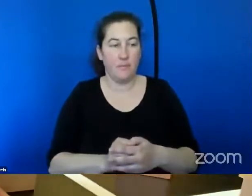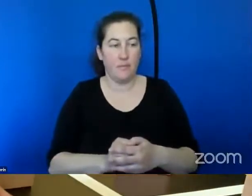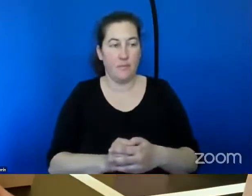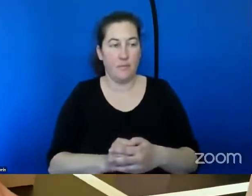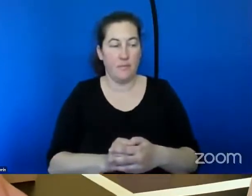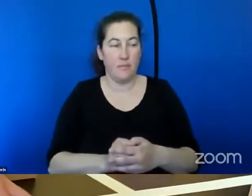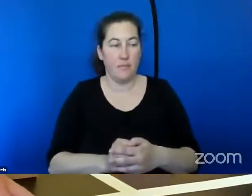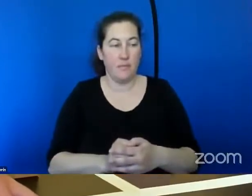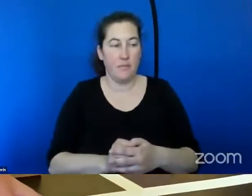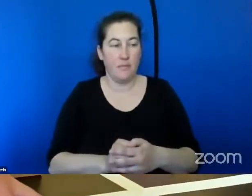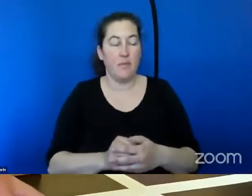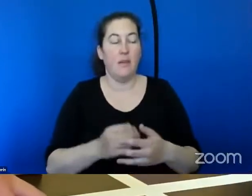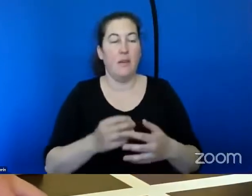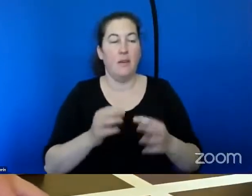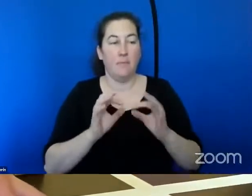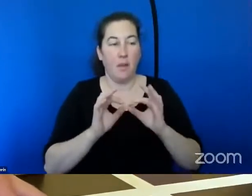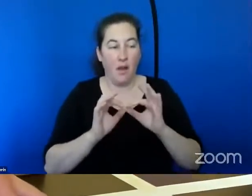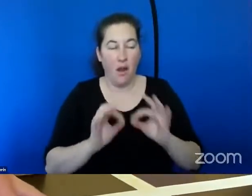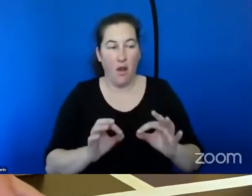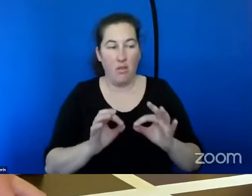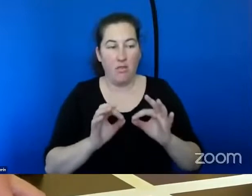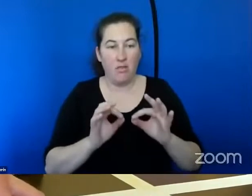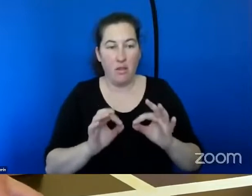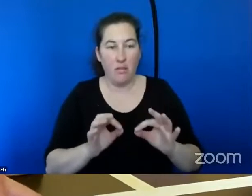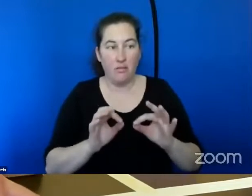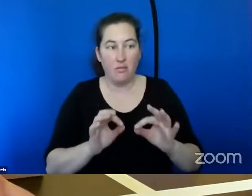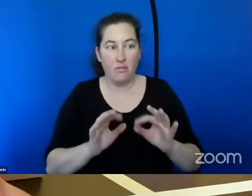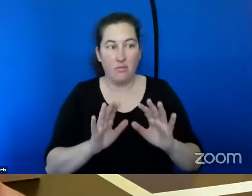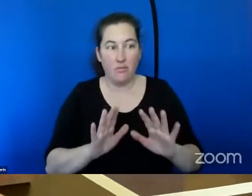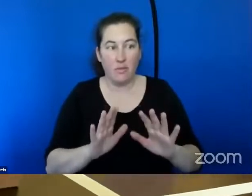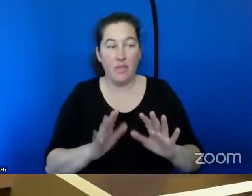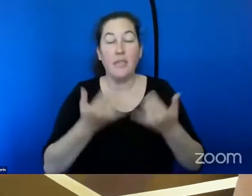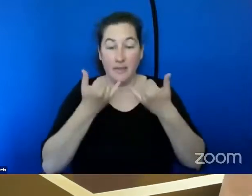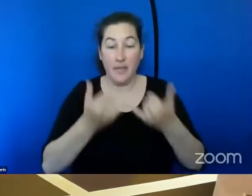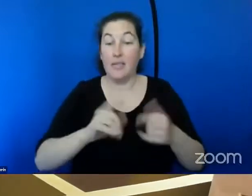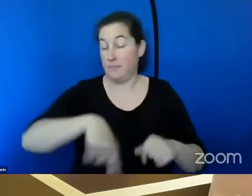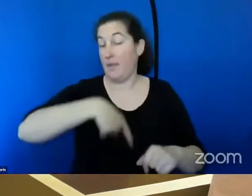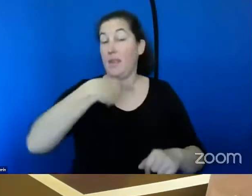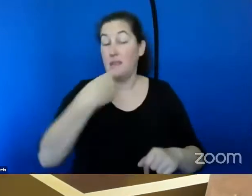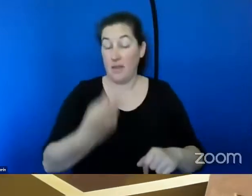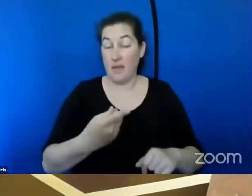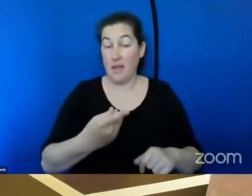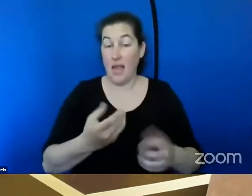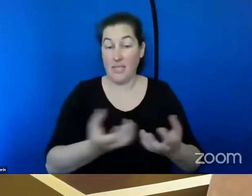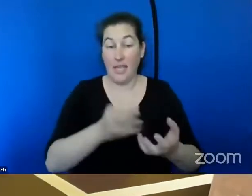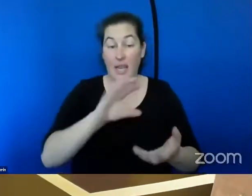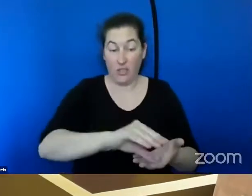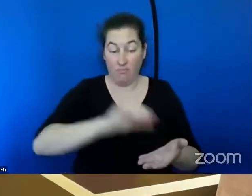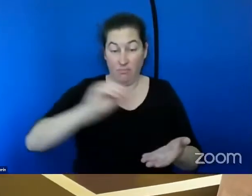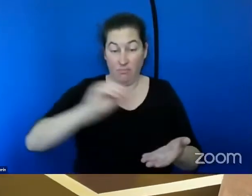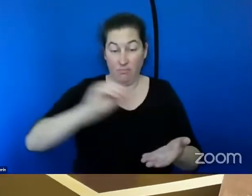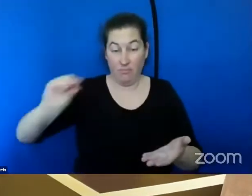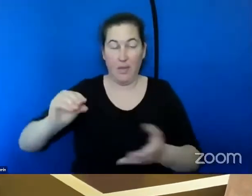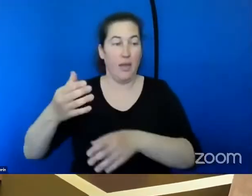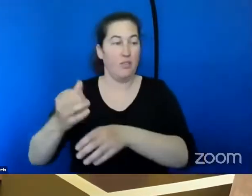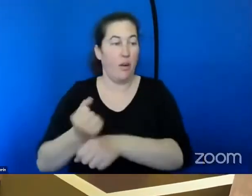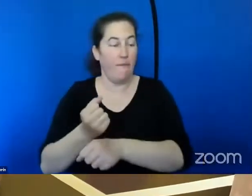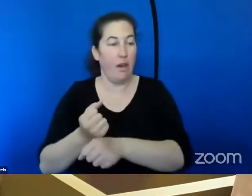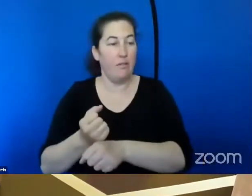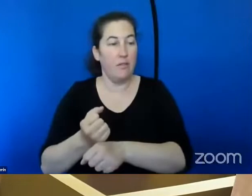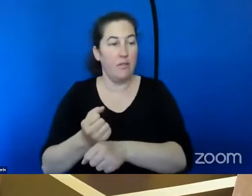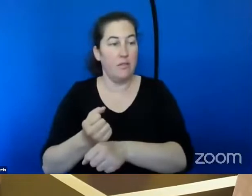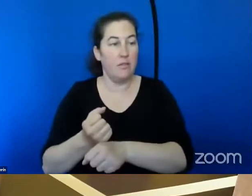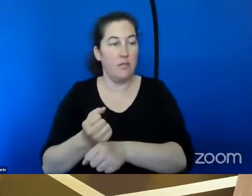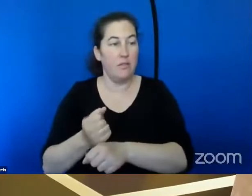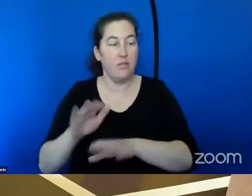emotion in the warm-up. Looked very calm and cool, but nothing's going right at the moment. Can he get that Lego brick away